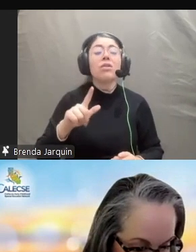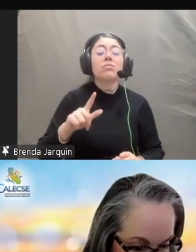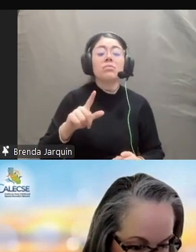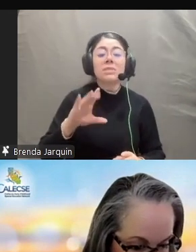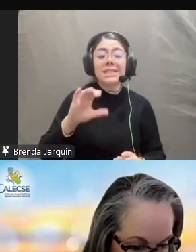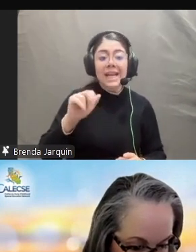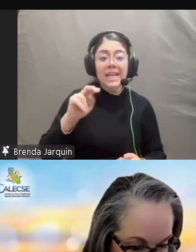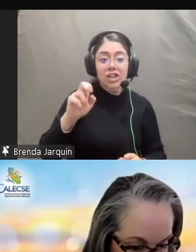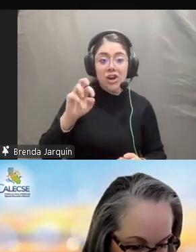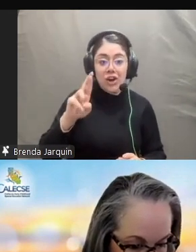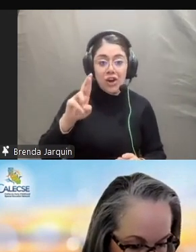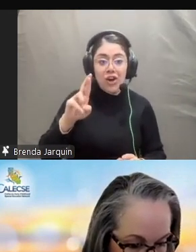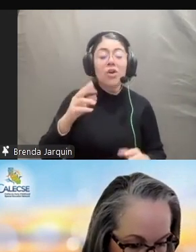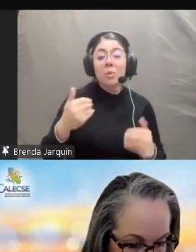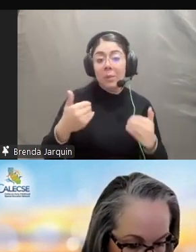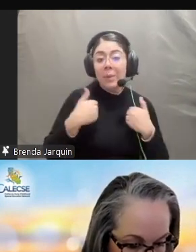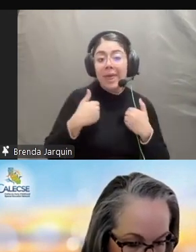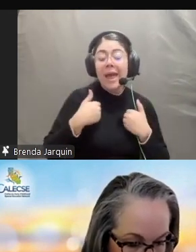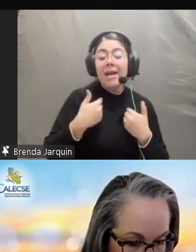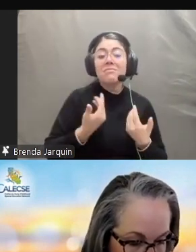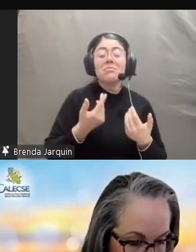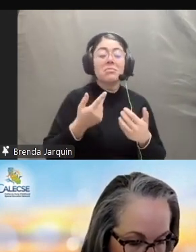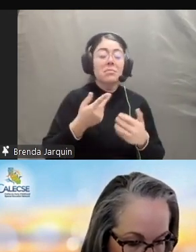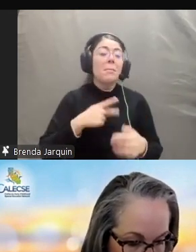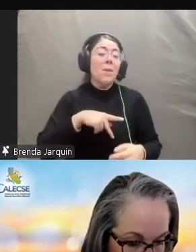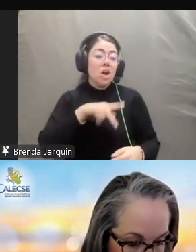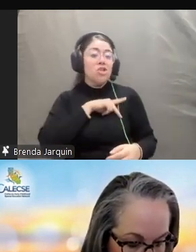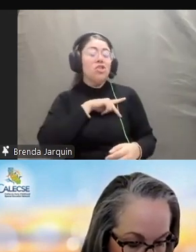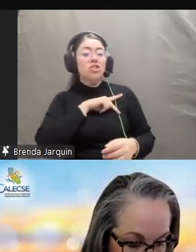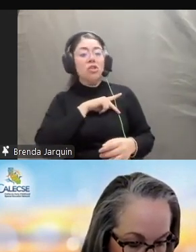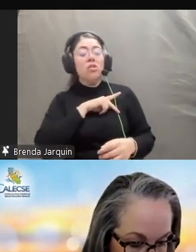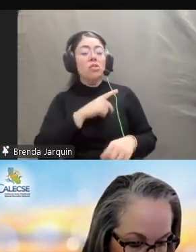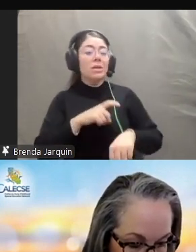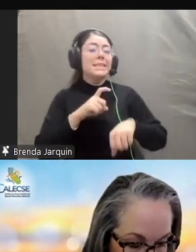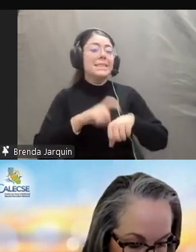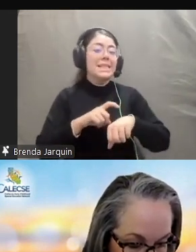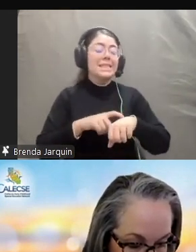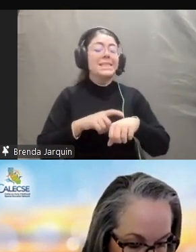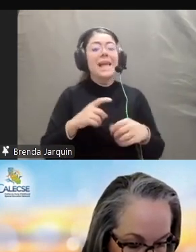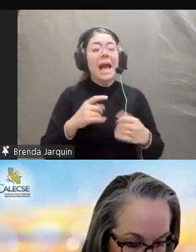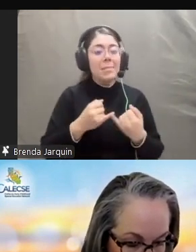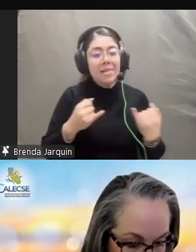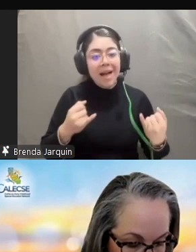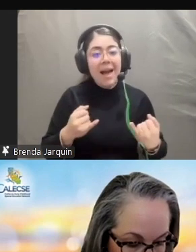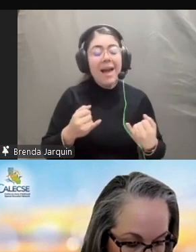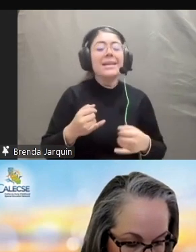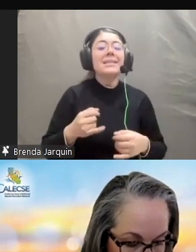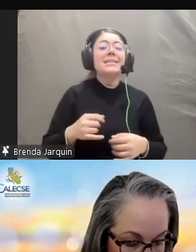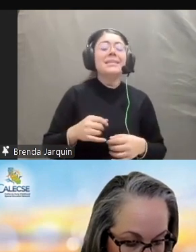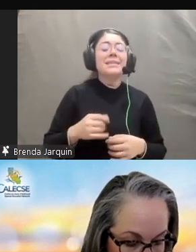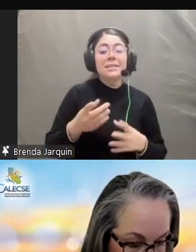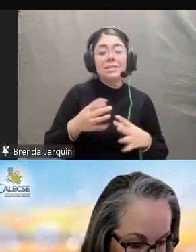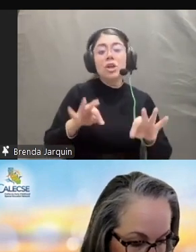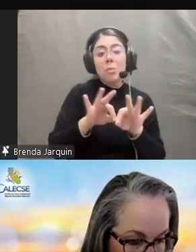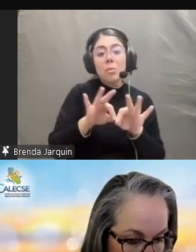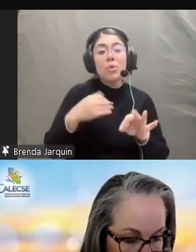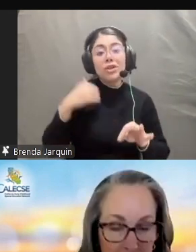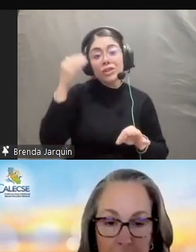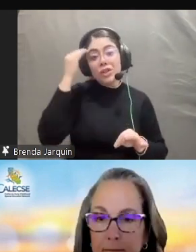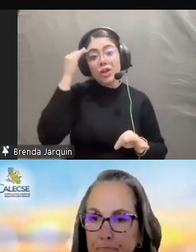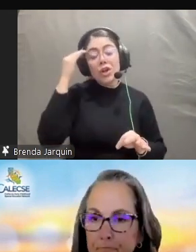their specific timelines and procedures. So really important for both sides to understand each other's laws, rules,